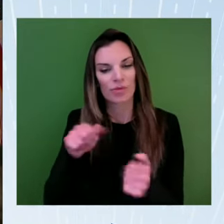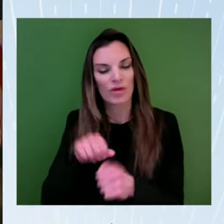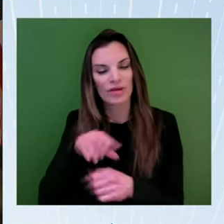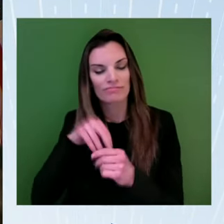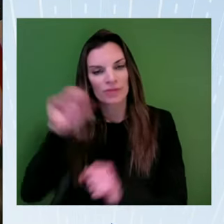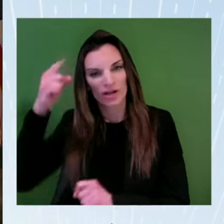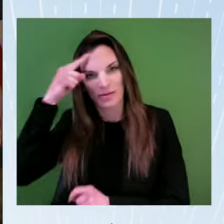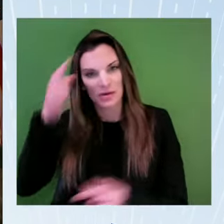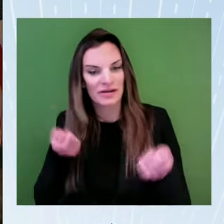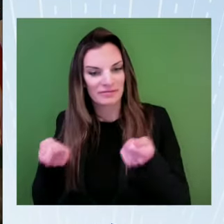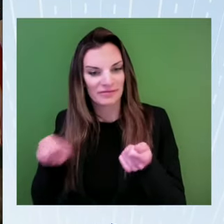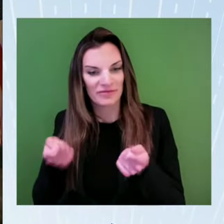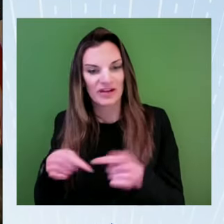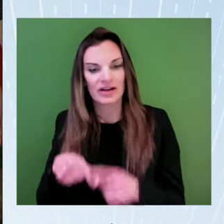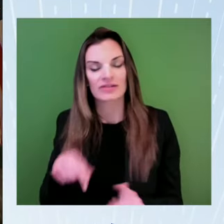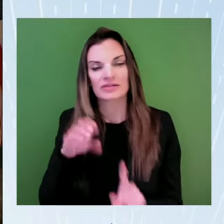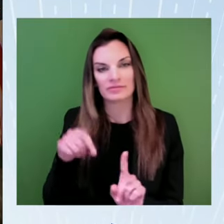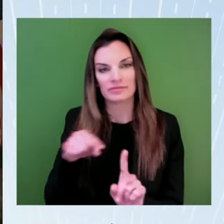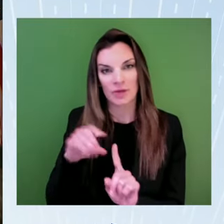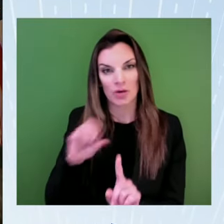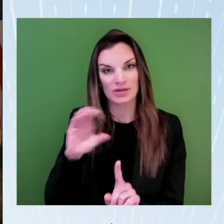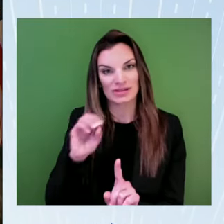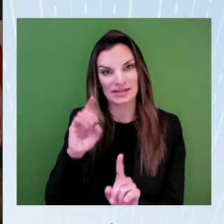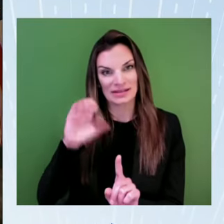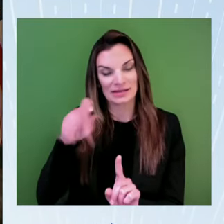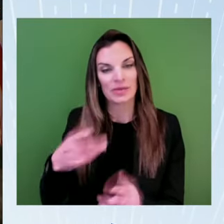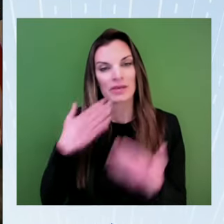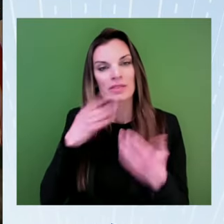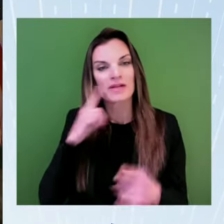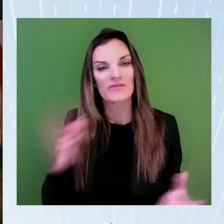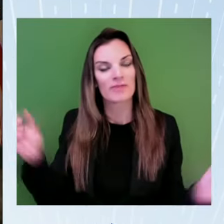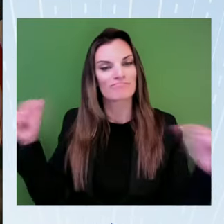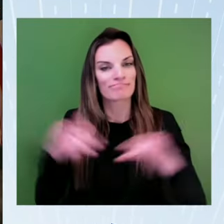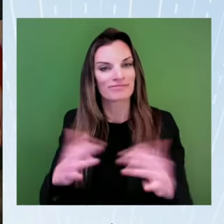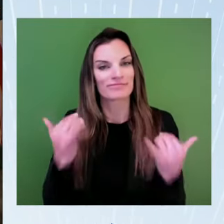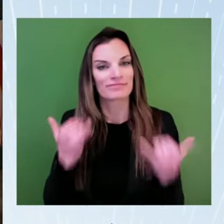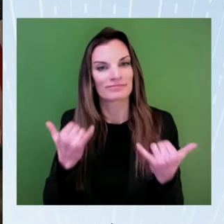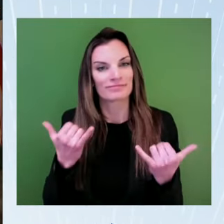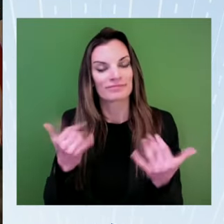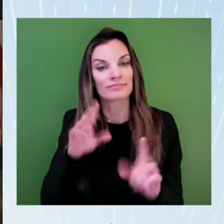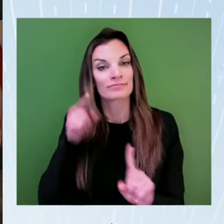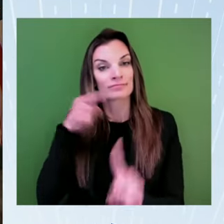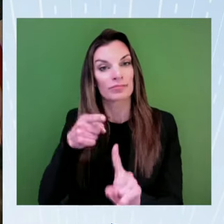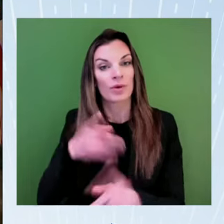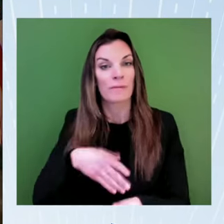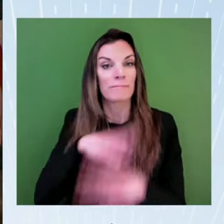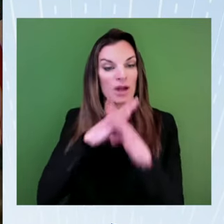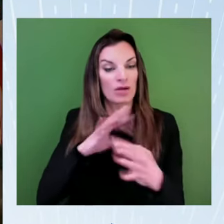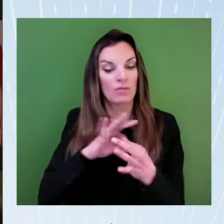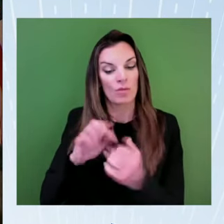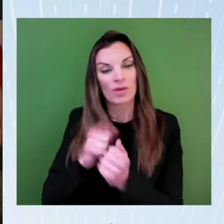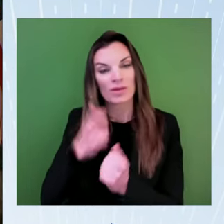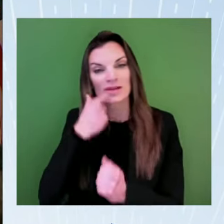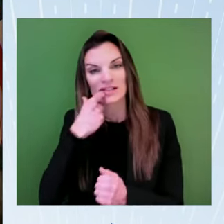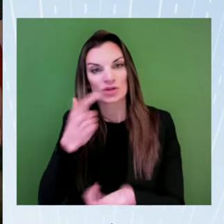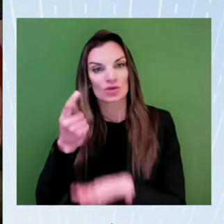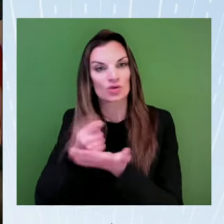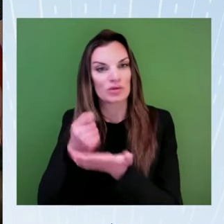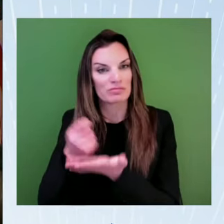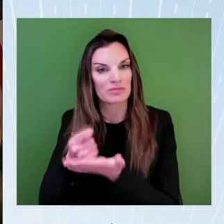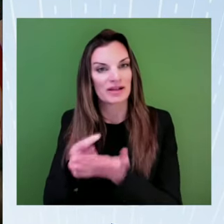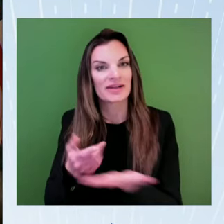ONDCP. Thank you all so much for joining us today for our event focused on removing barriers to addiction treatment. It's good to see so